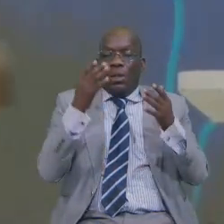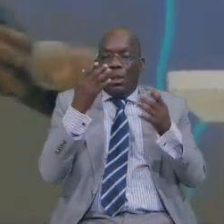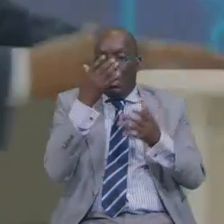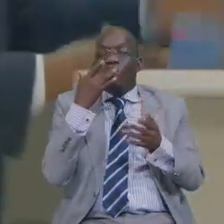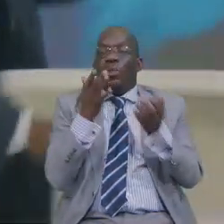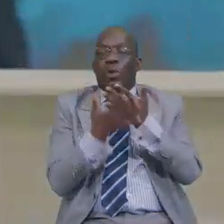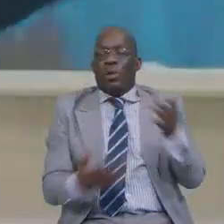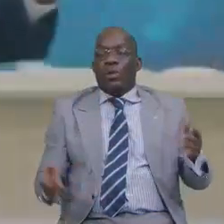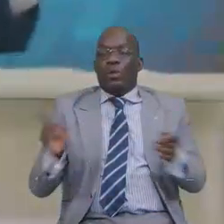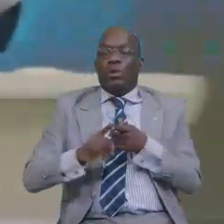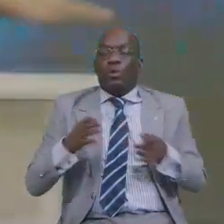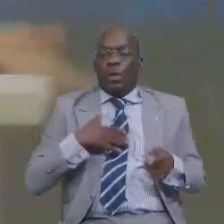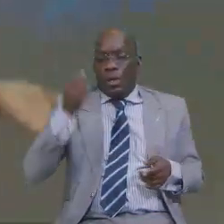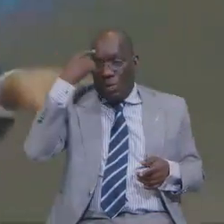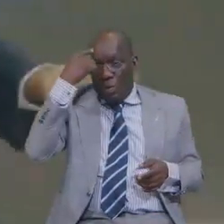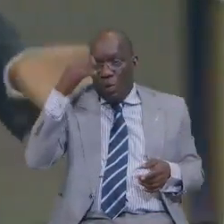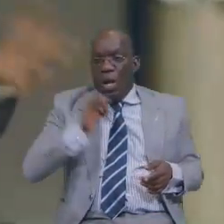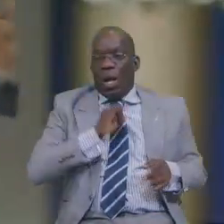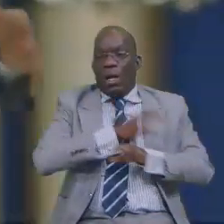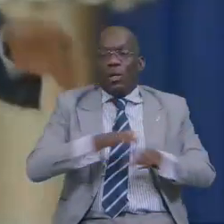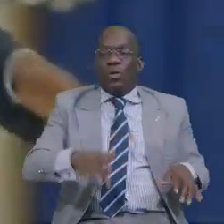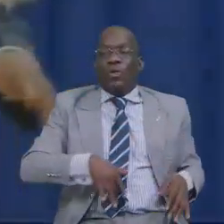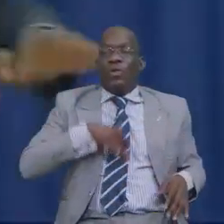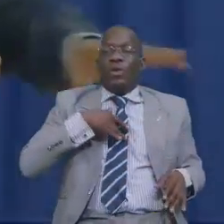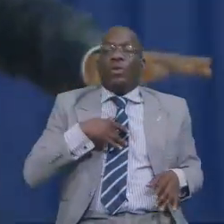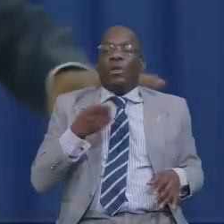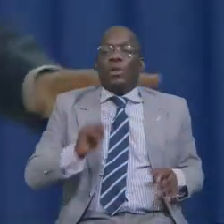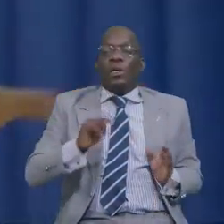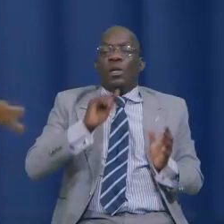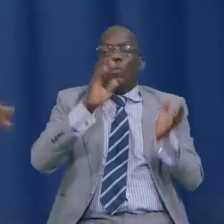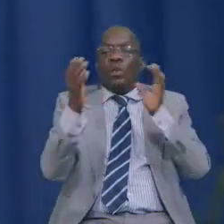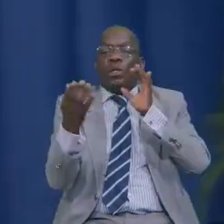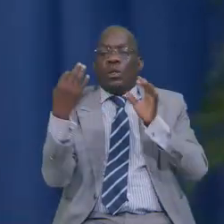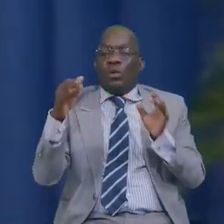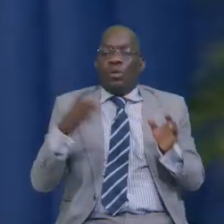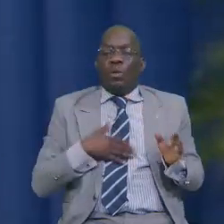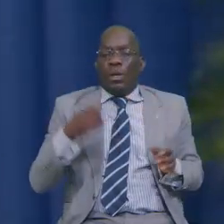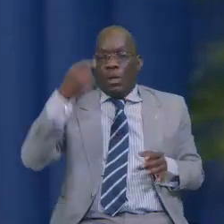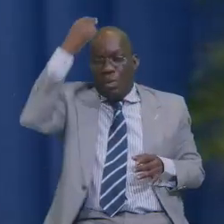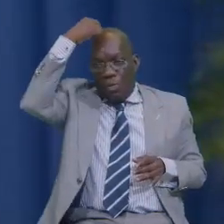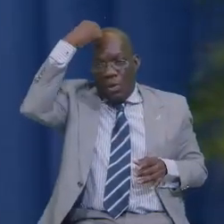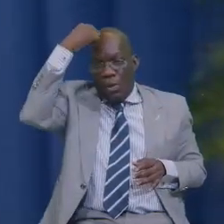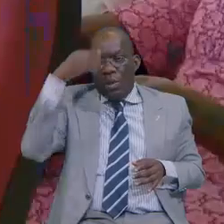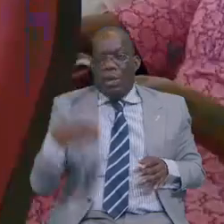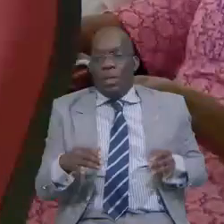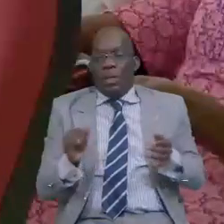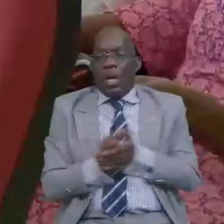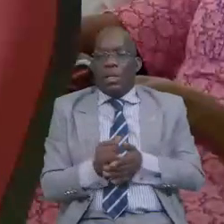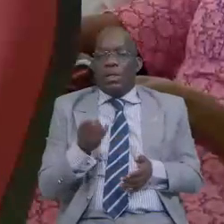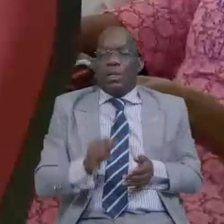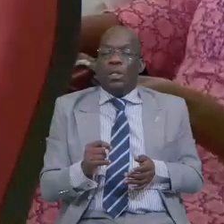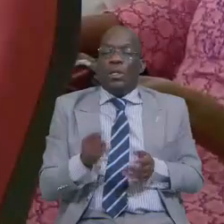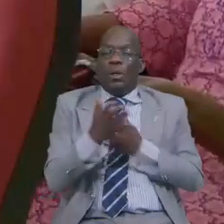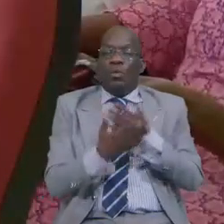don't feel the presence of my brain that is being activated and refreshed, but the blood that goes